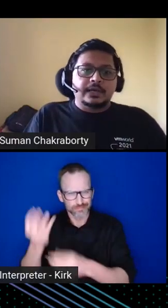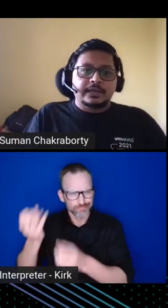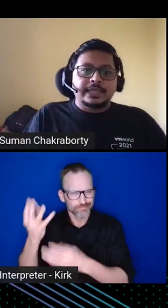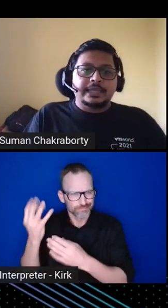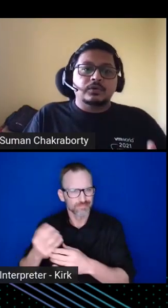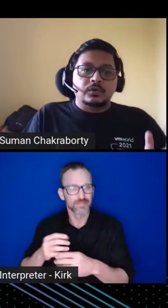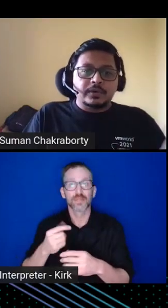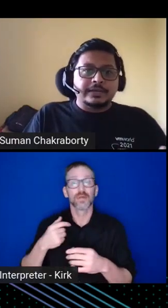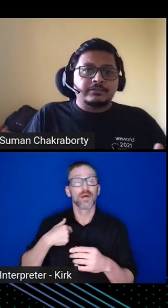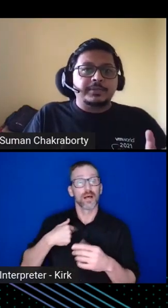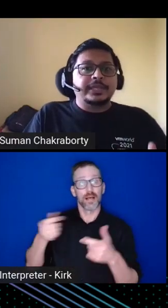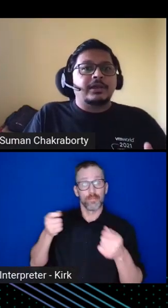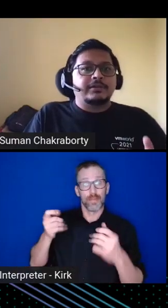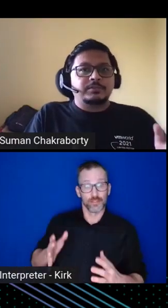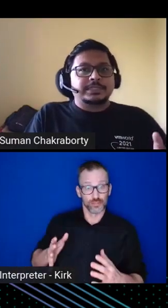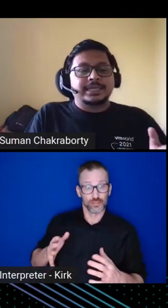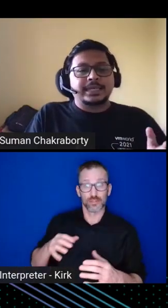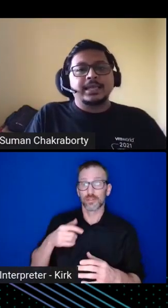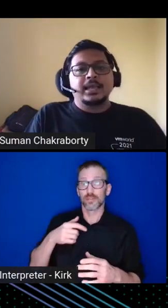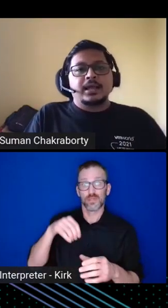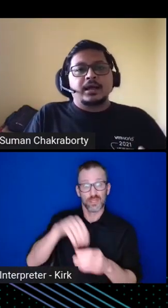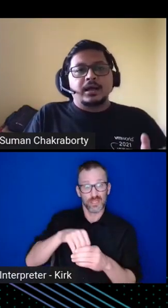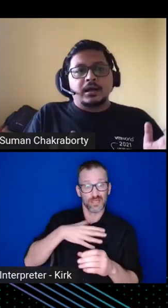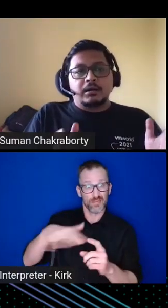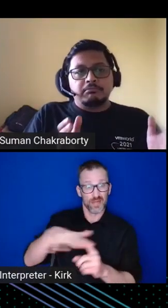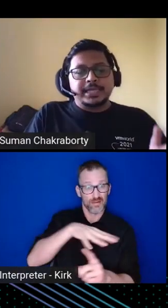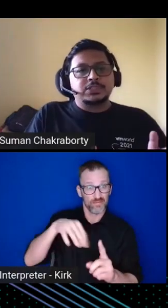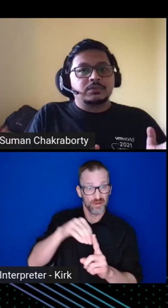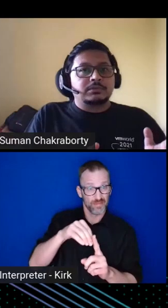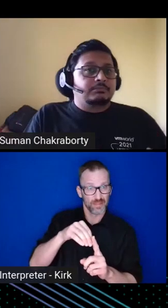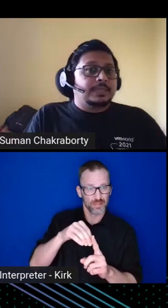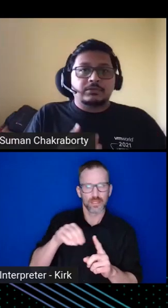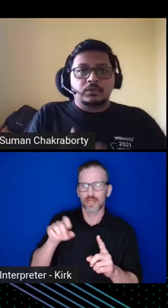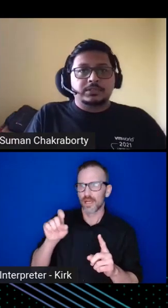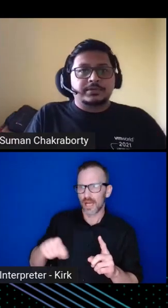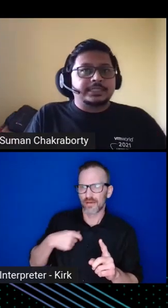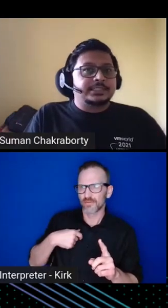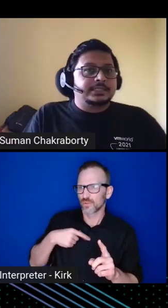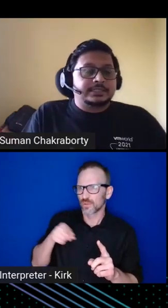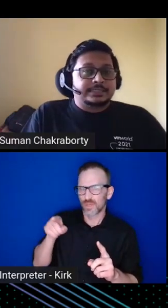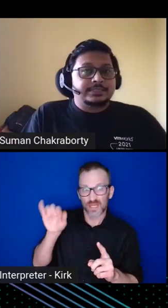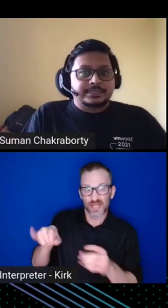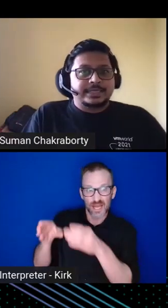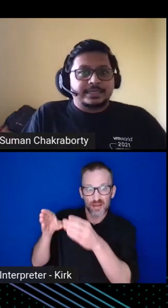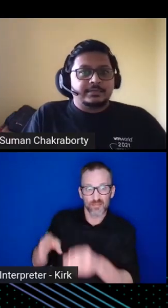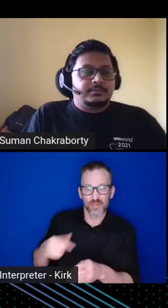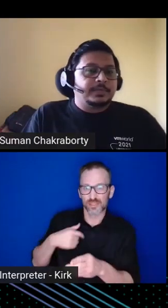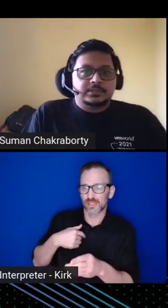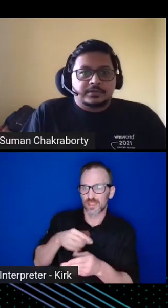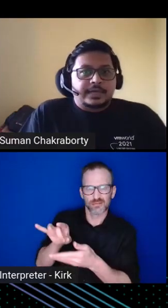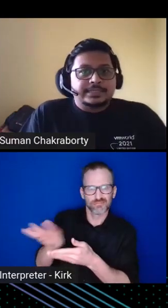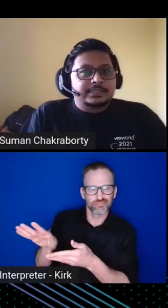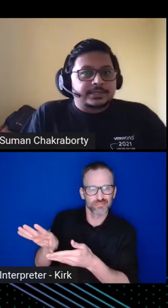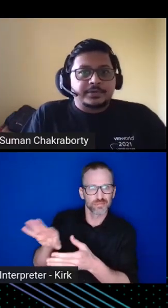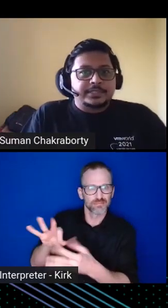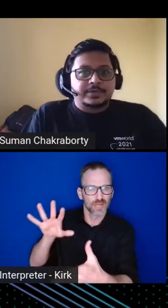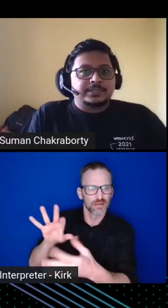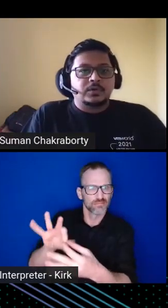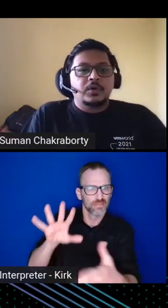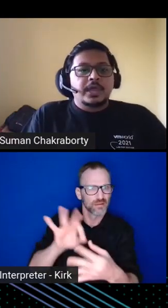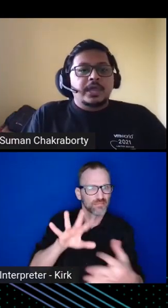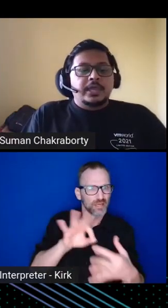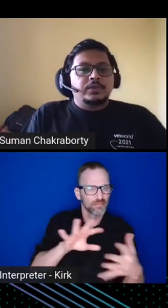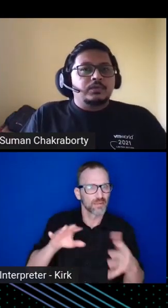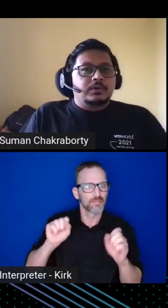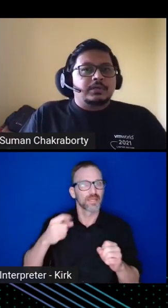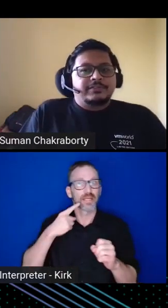traditionally in your own environment, you have to basically make sure like those credentials doesn't stay there because of, again, security threats.